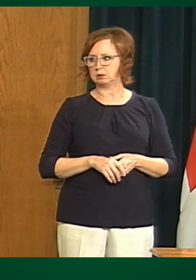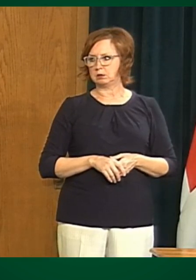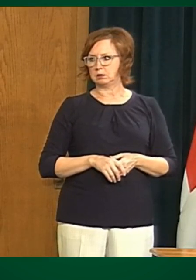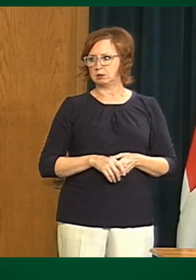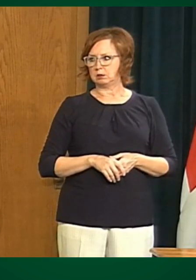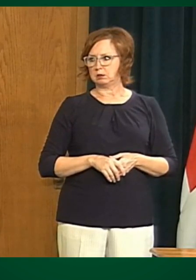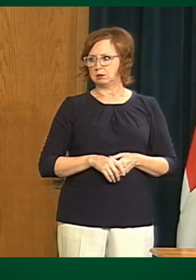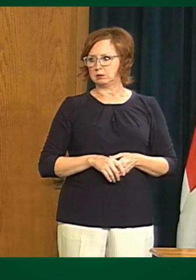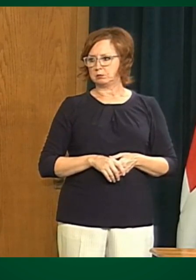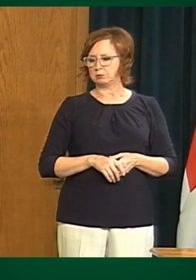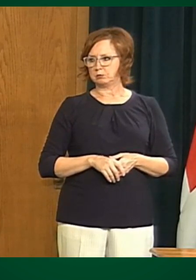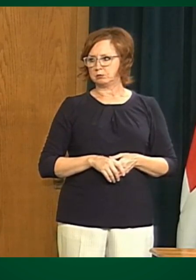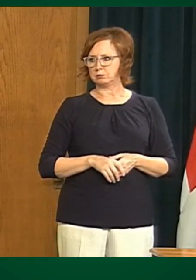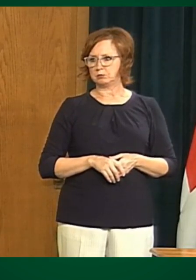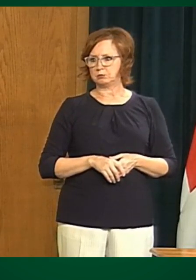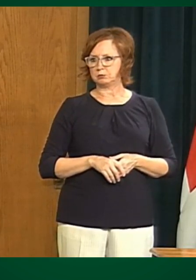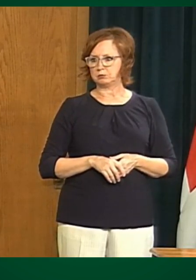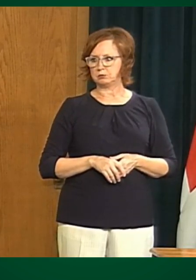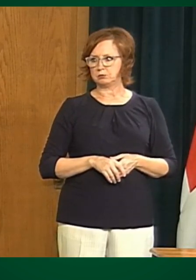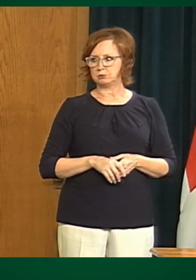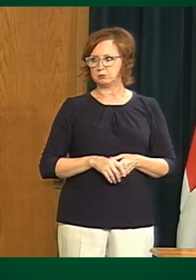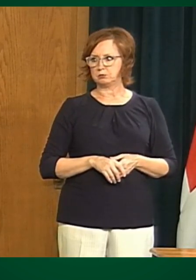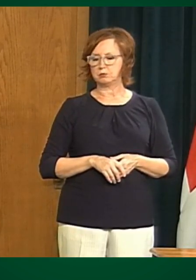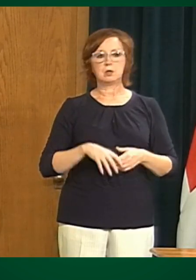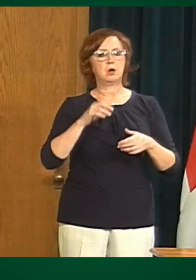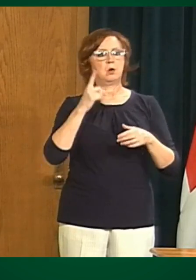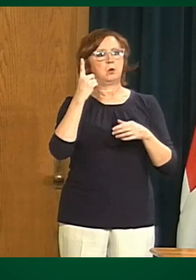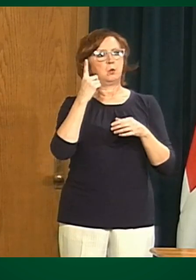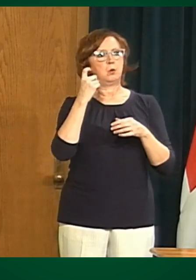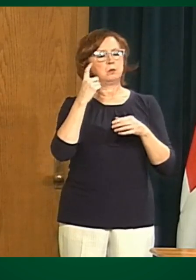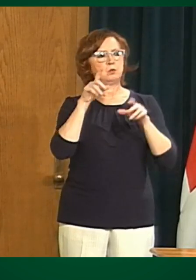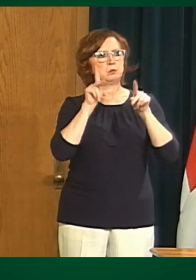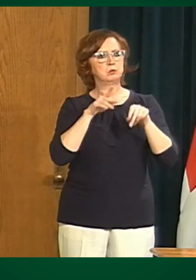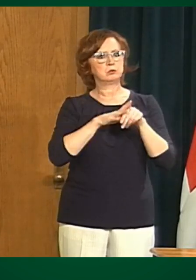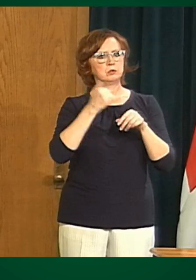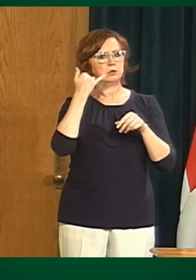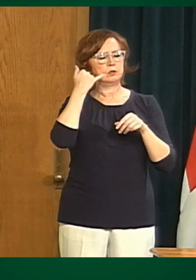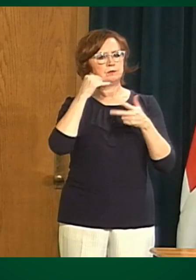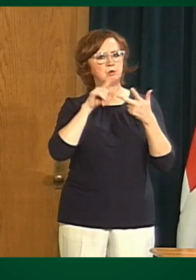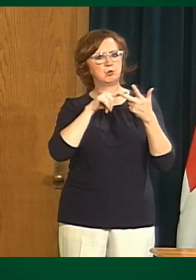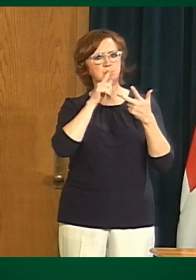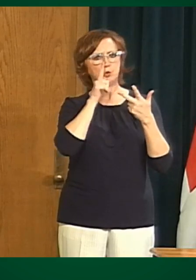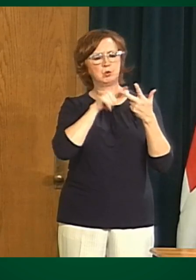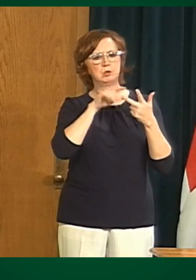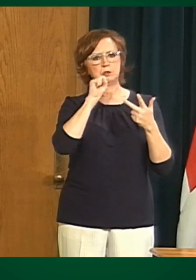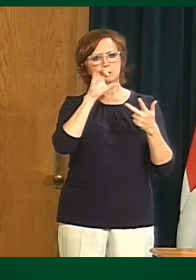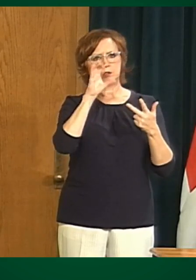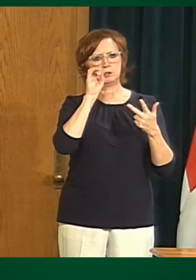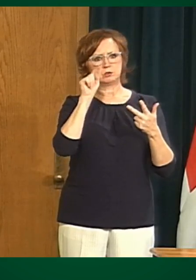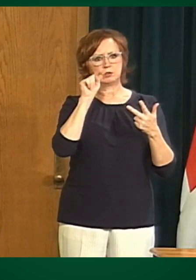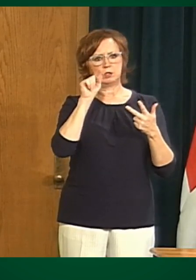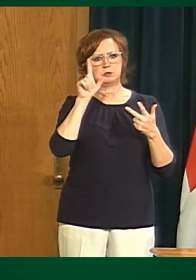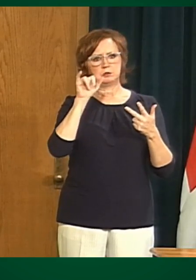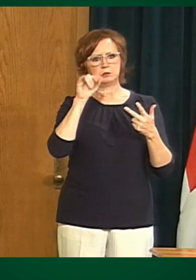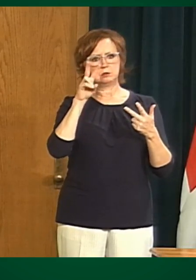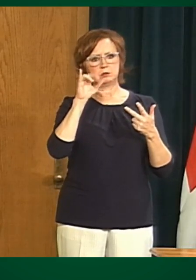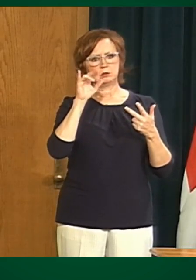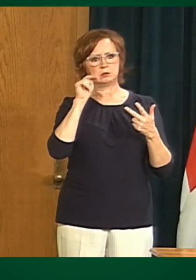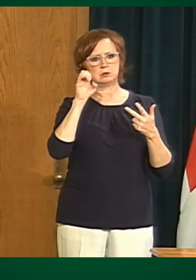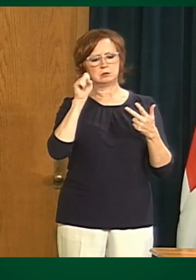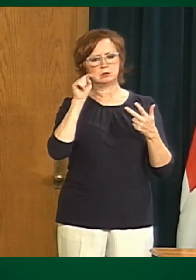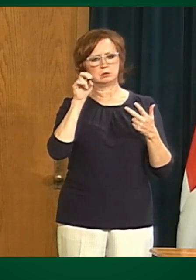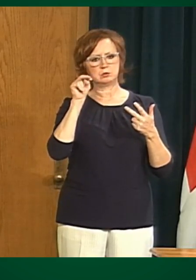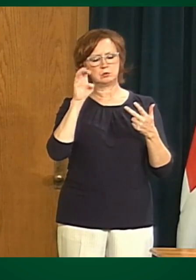of a general nature to the Saskatchewan Health Authority, we also have Scott Livingstone on the line, CEO of the SHA. We'll go to our